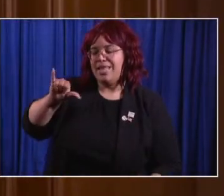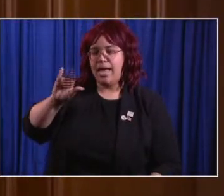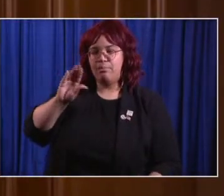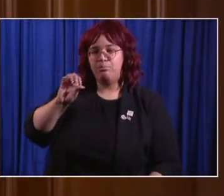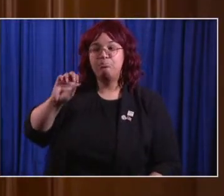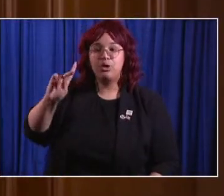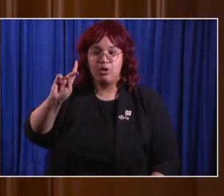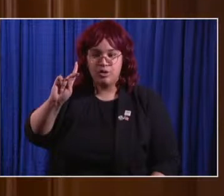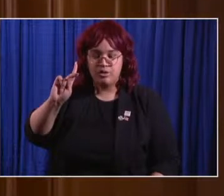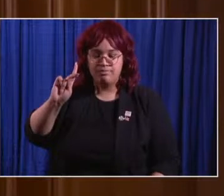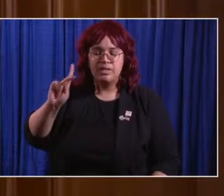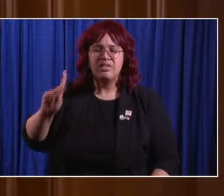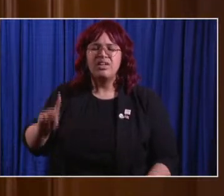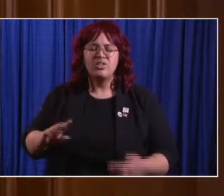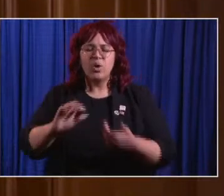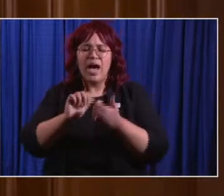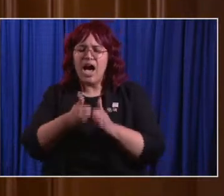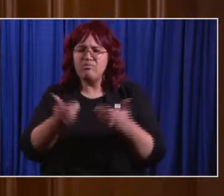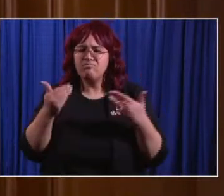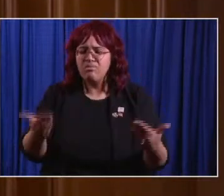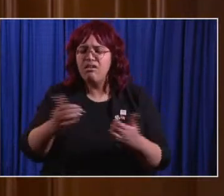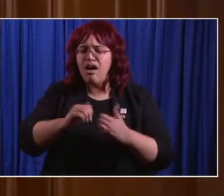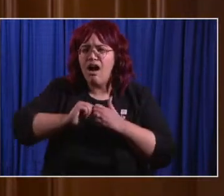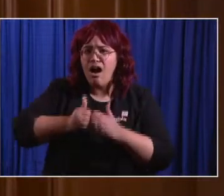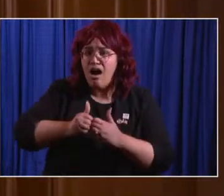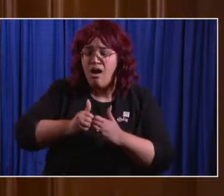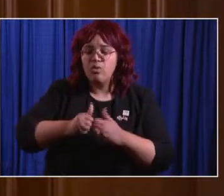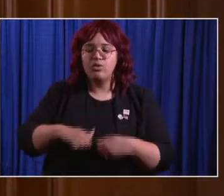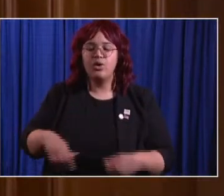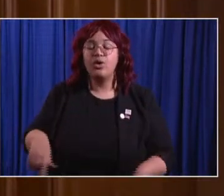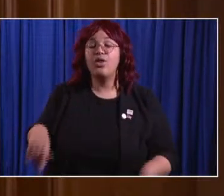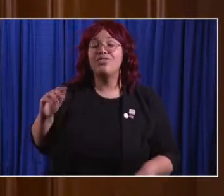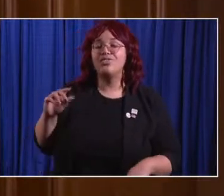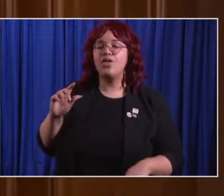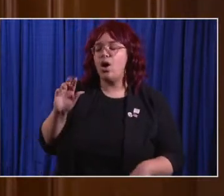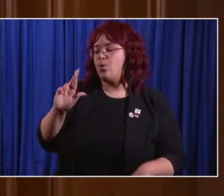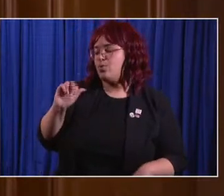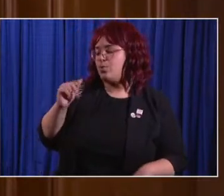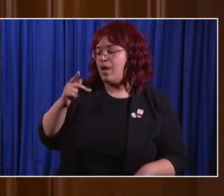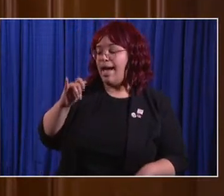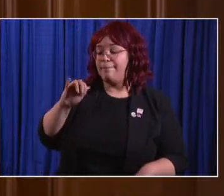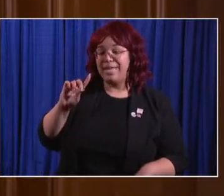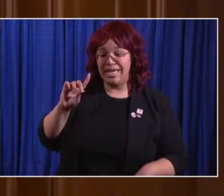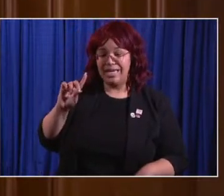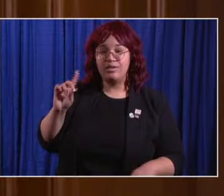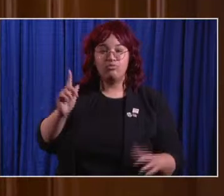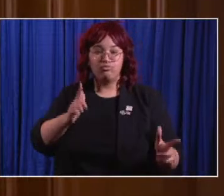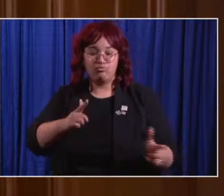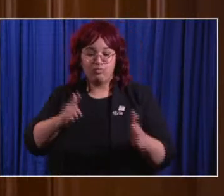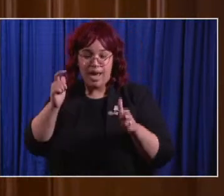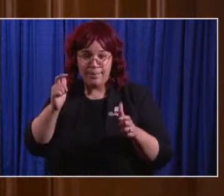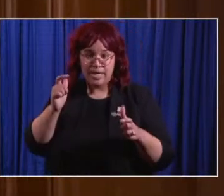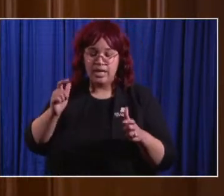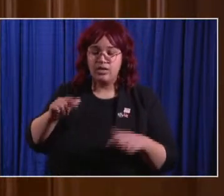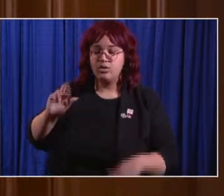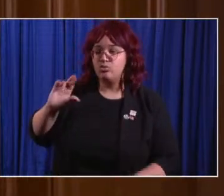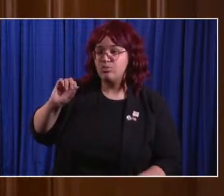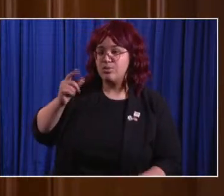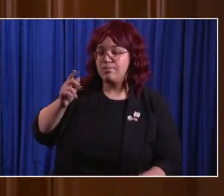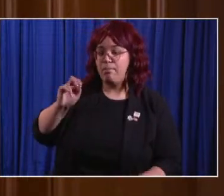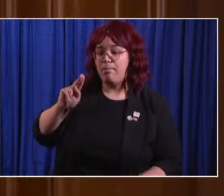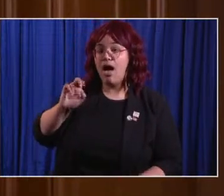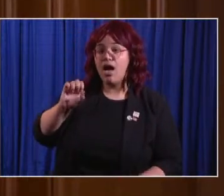response teams, we can work to deliver vaccine to those individuals at home. That playbook is available on